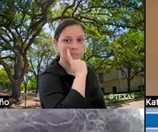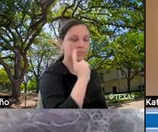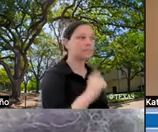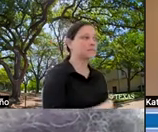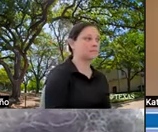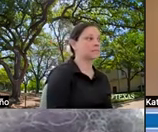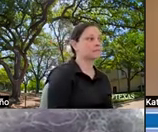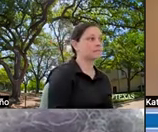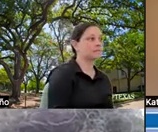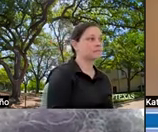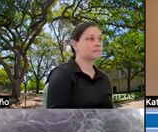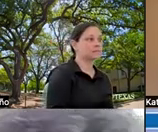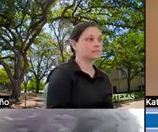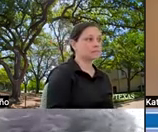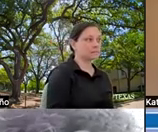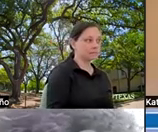And go from there.